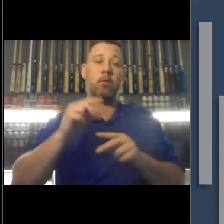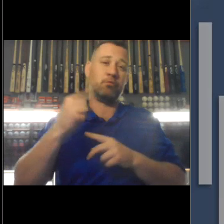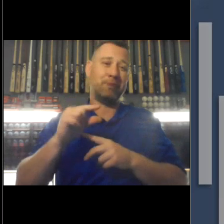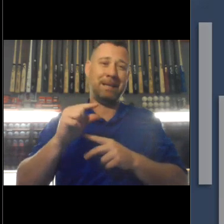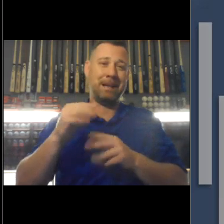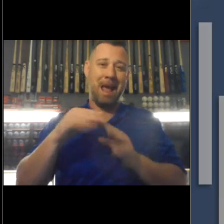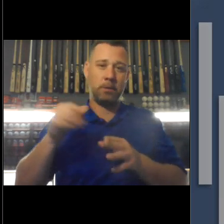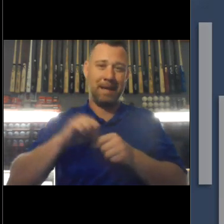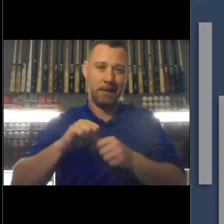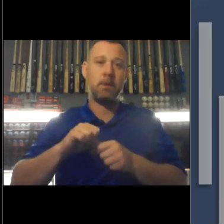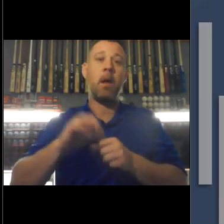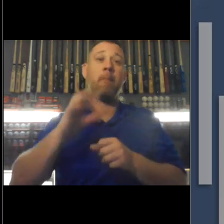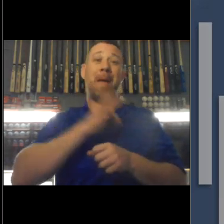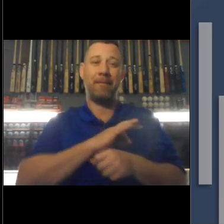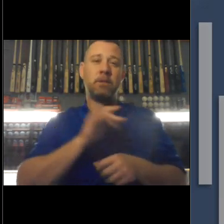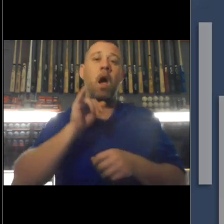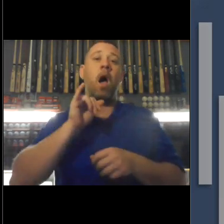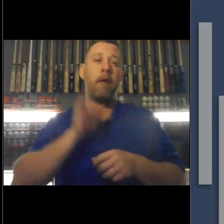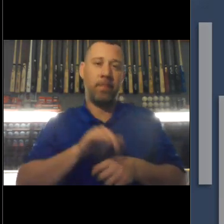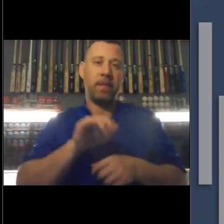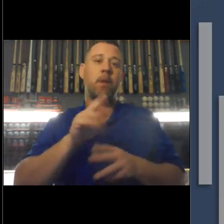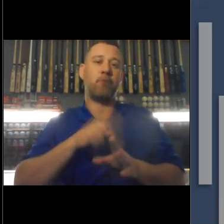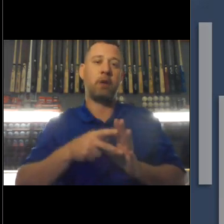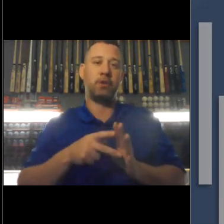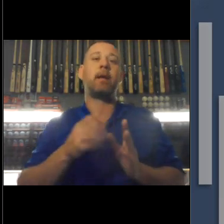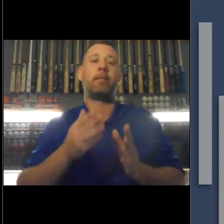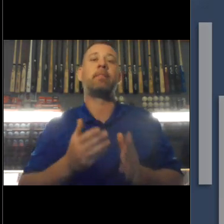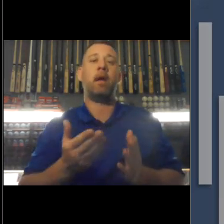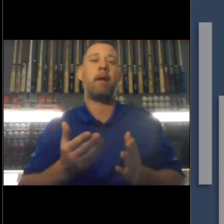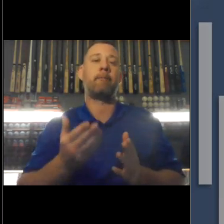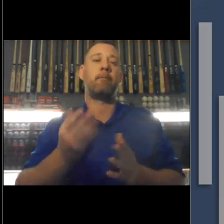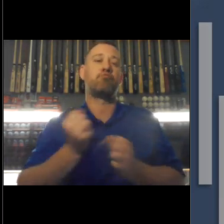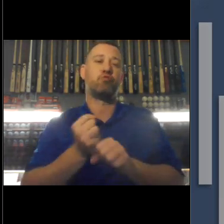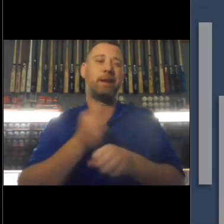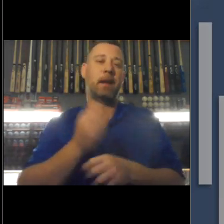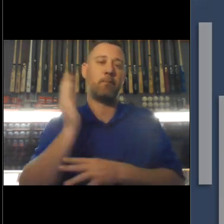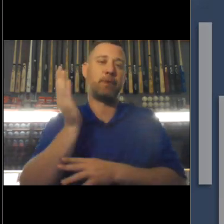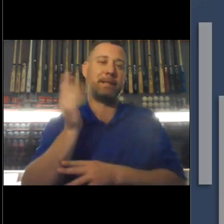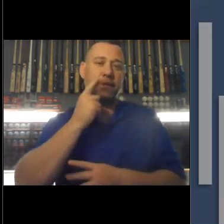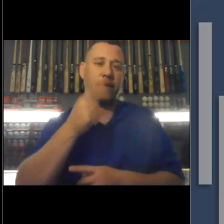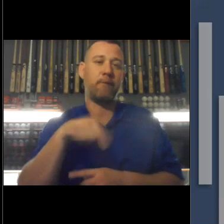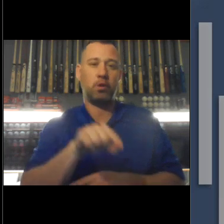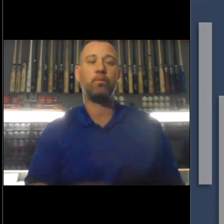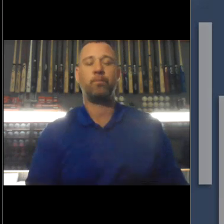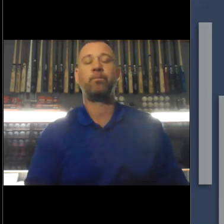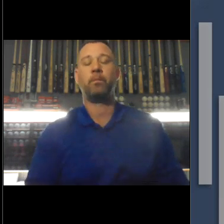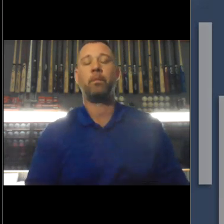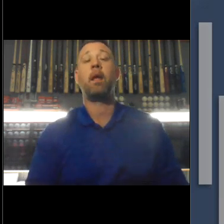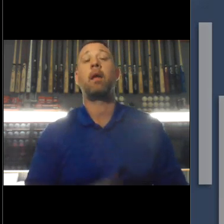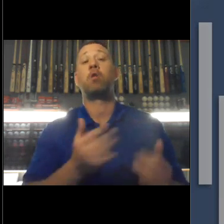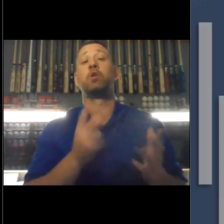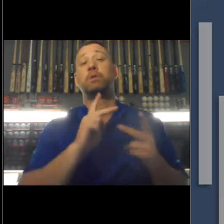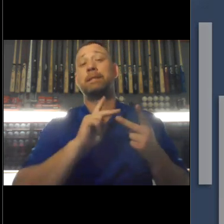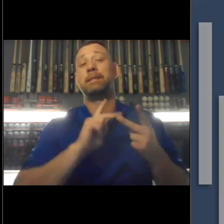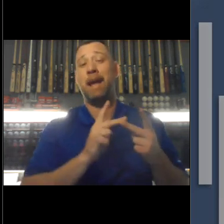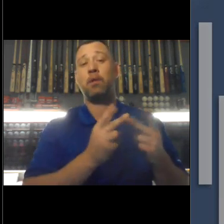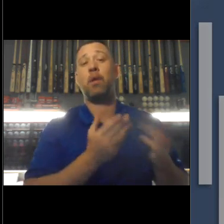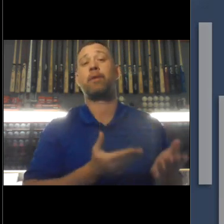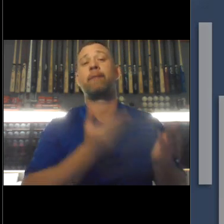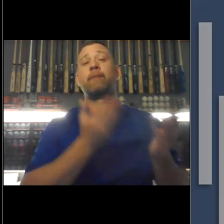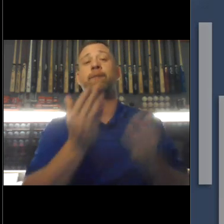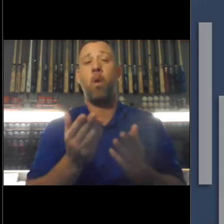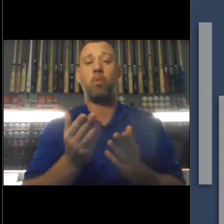investments, and they prepared an informational presentation for you. Second, they're bringing forward for your approval a new policy on